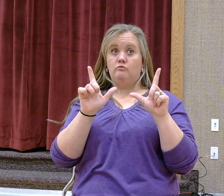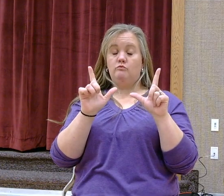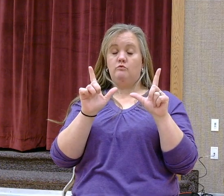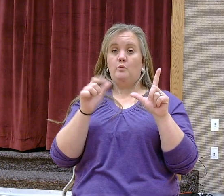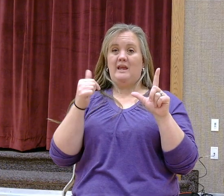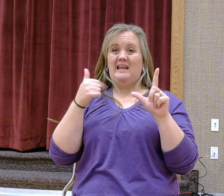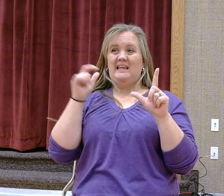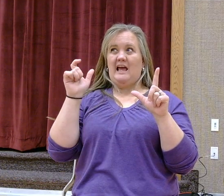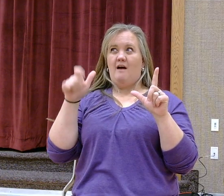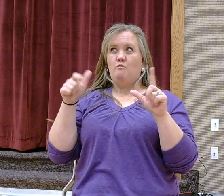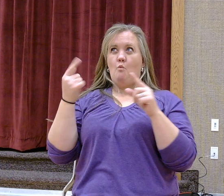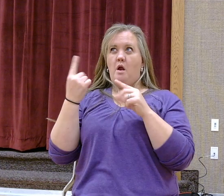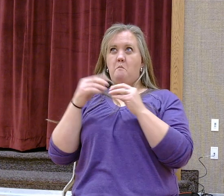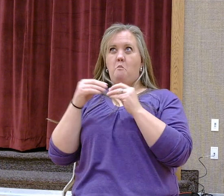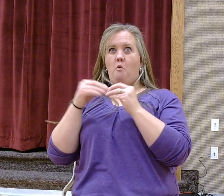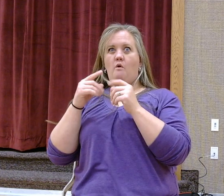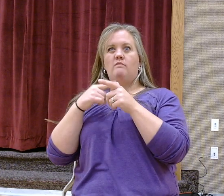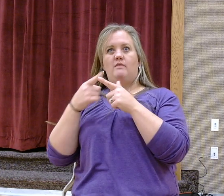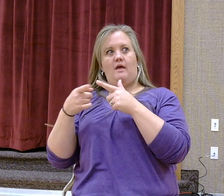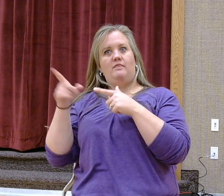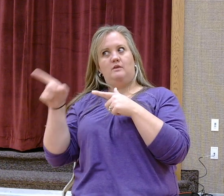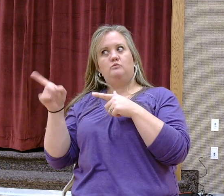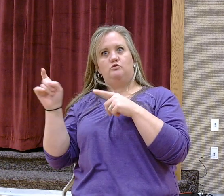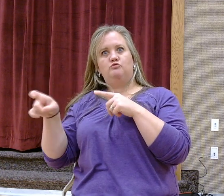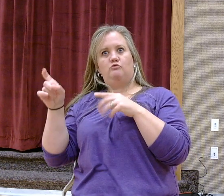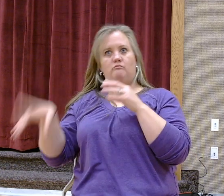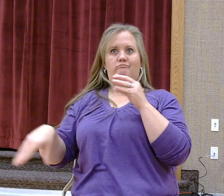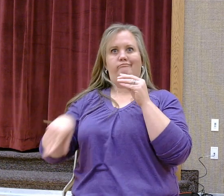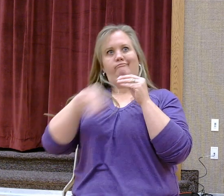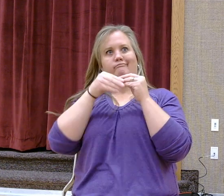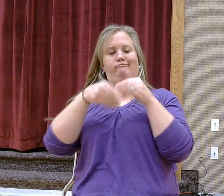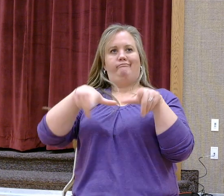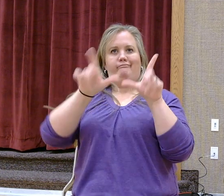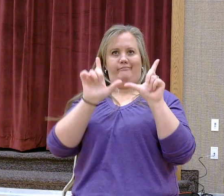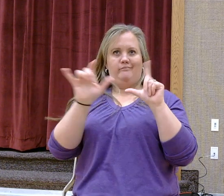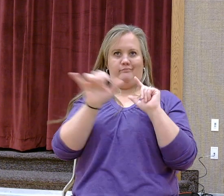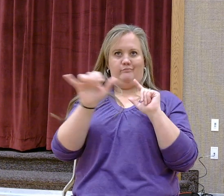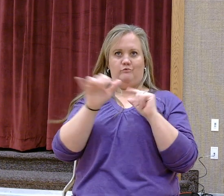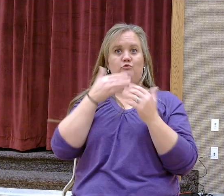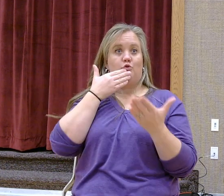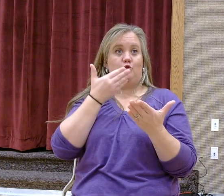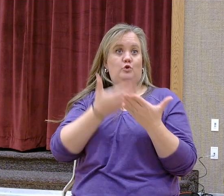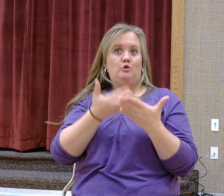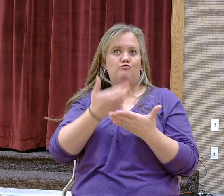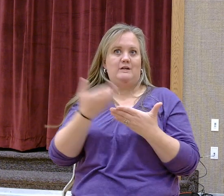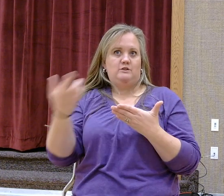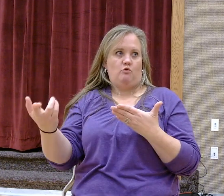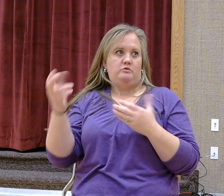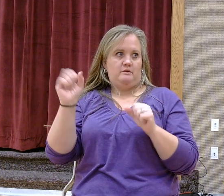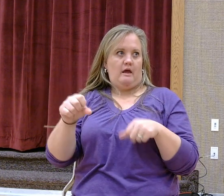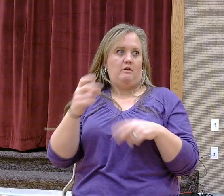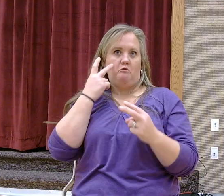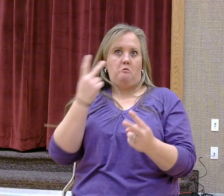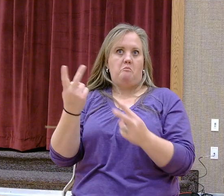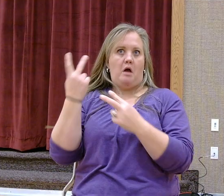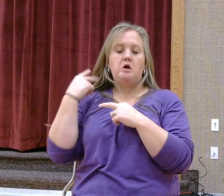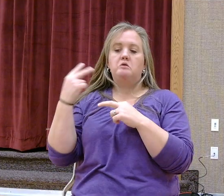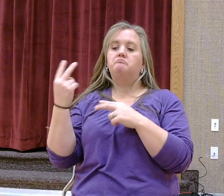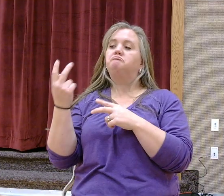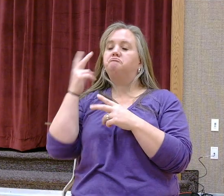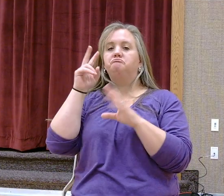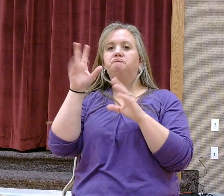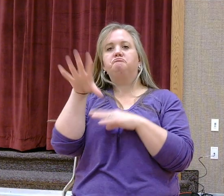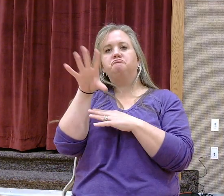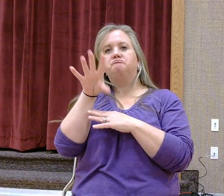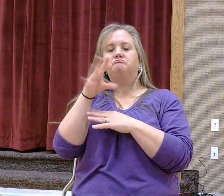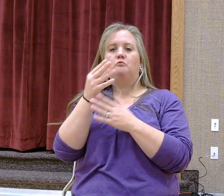more we need to do, and then this one should be uploaded as well. So just a great resource to go back and look at when you get a chance.